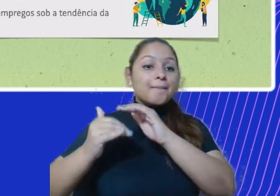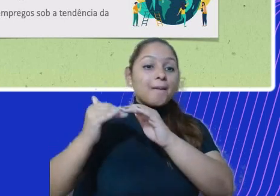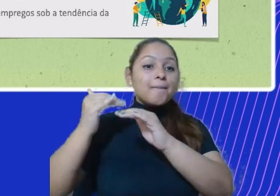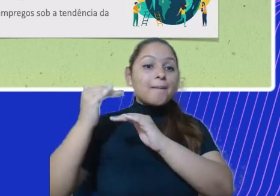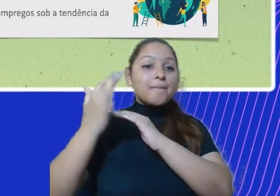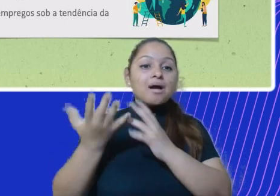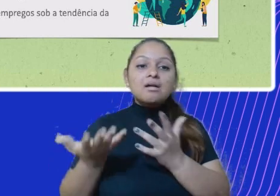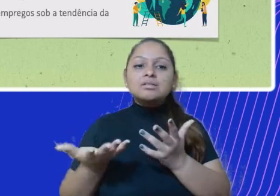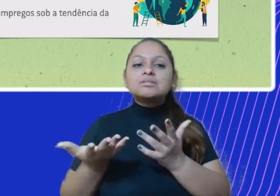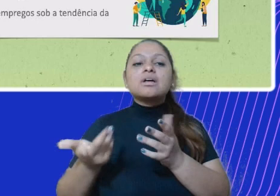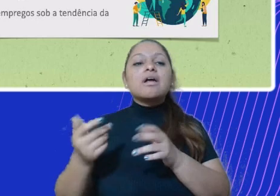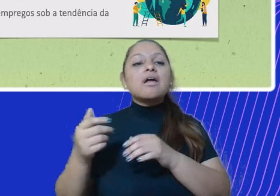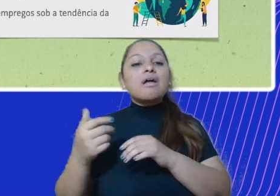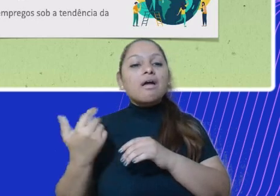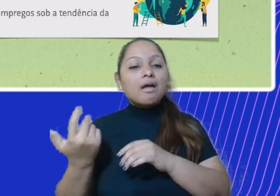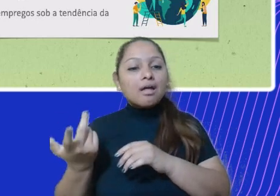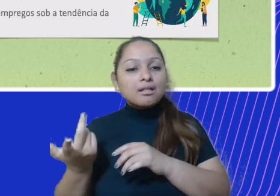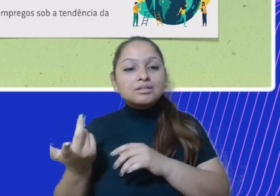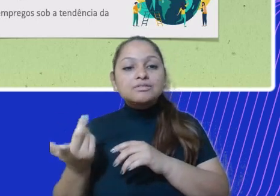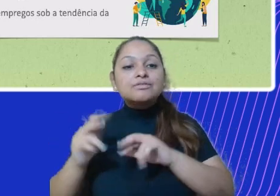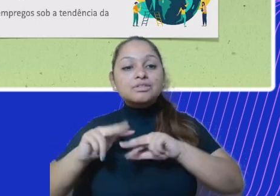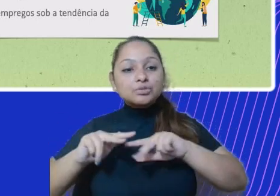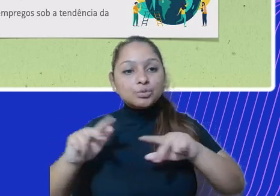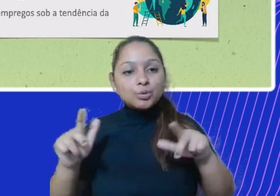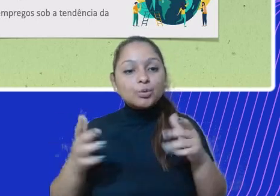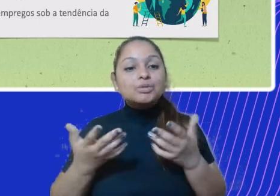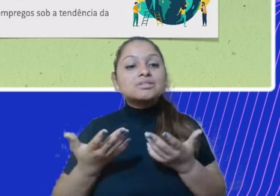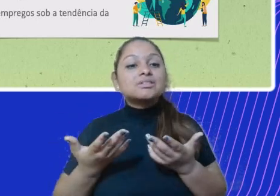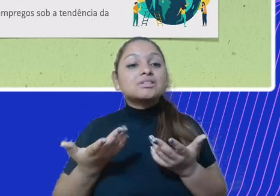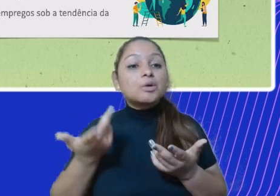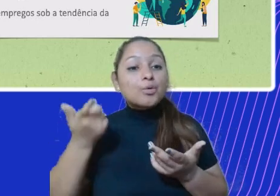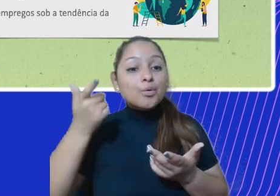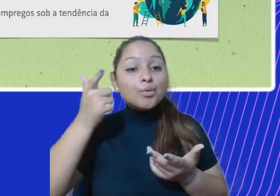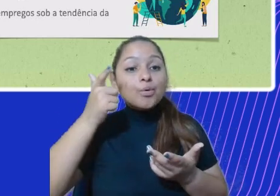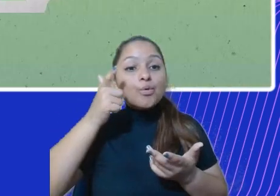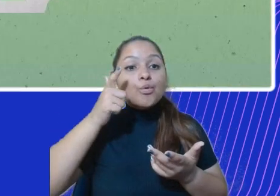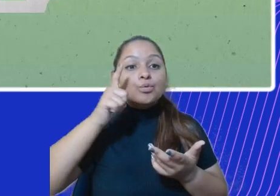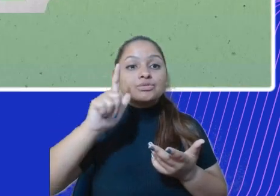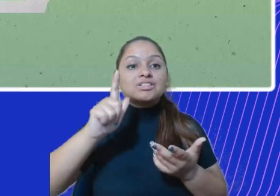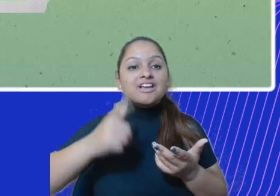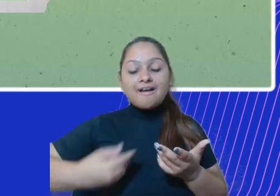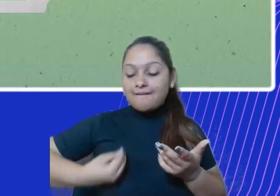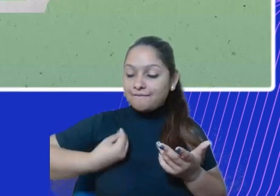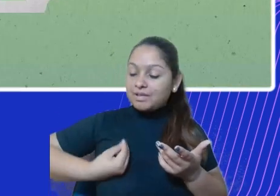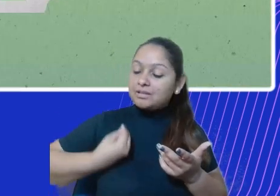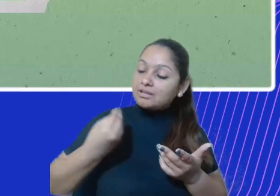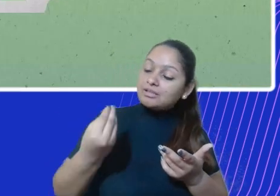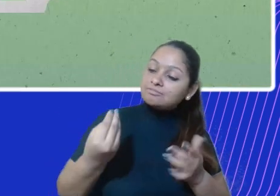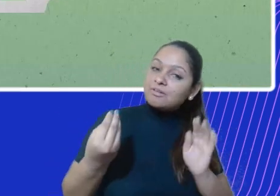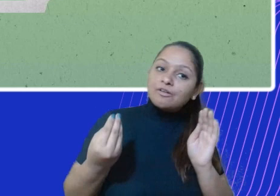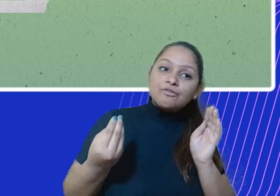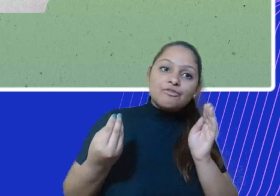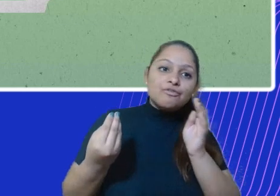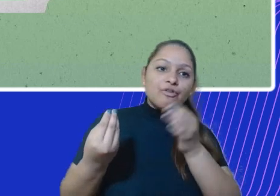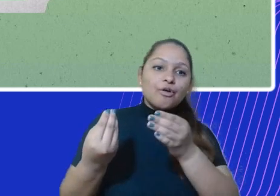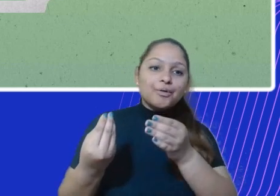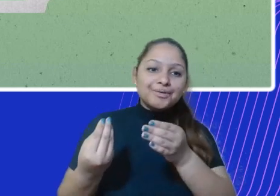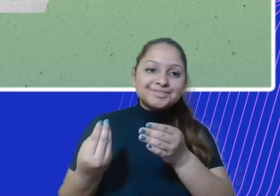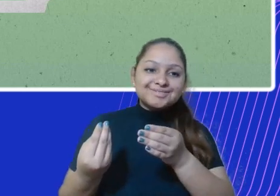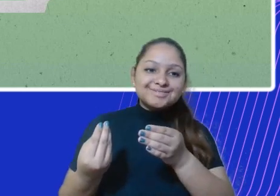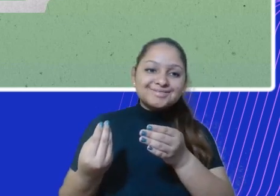one, business, governance, so we can put the life as the core of our